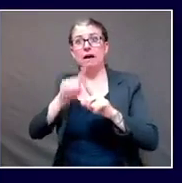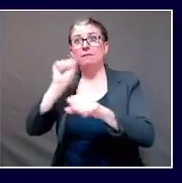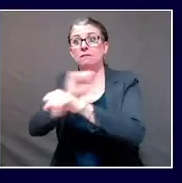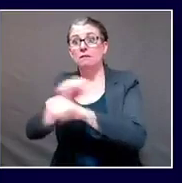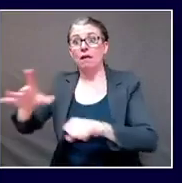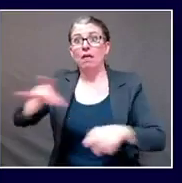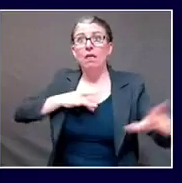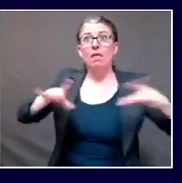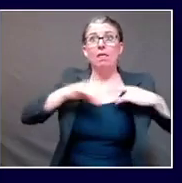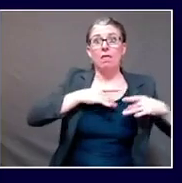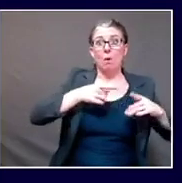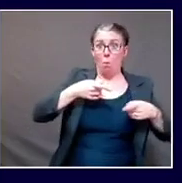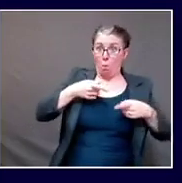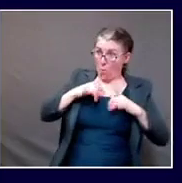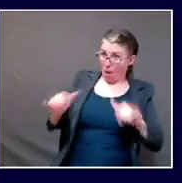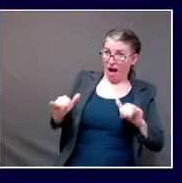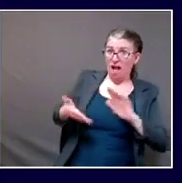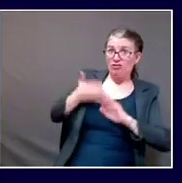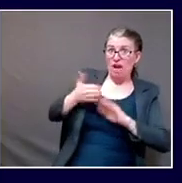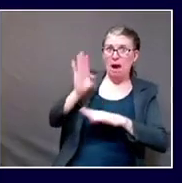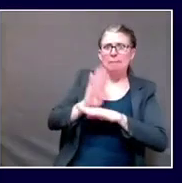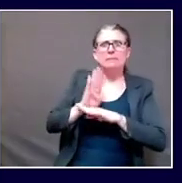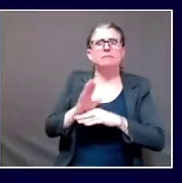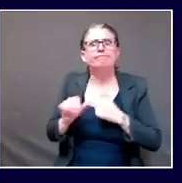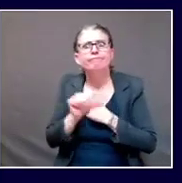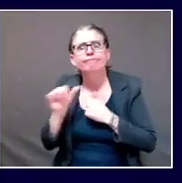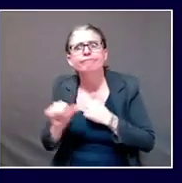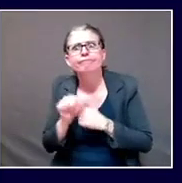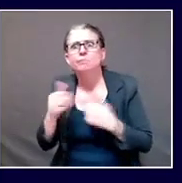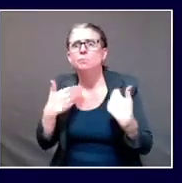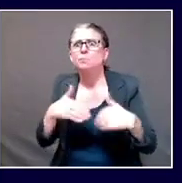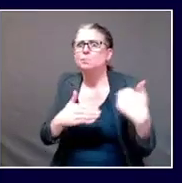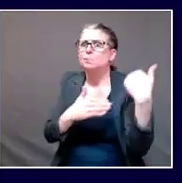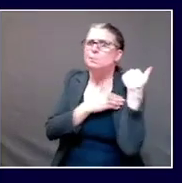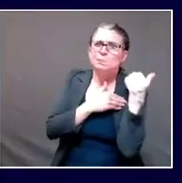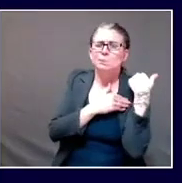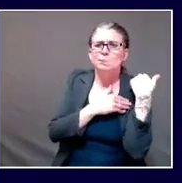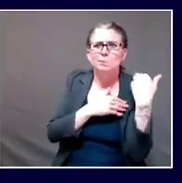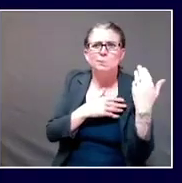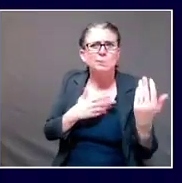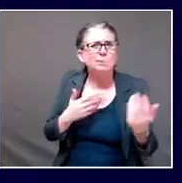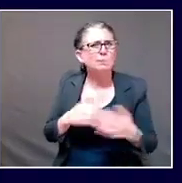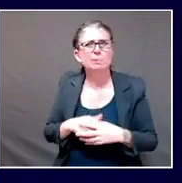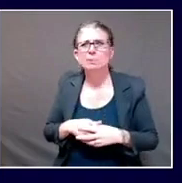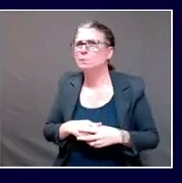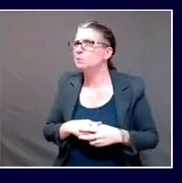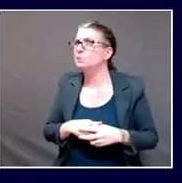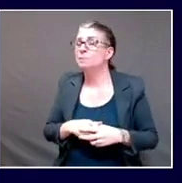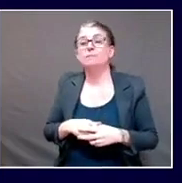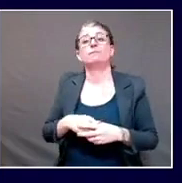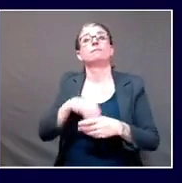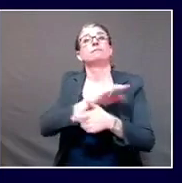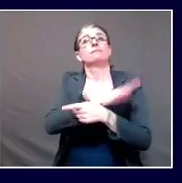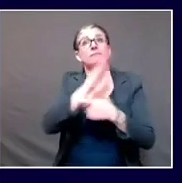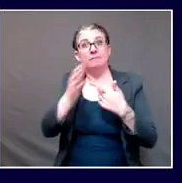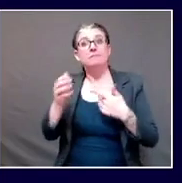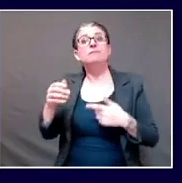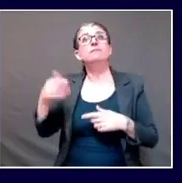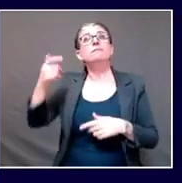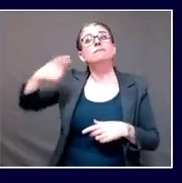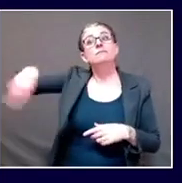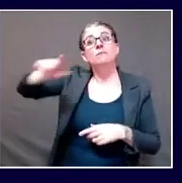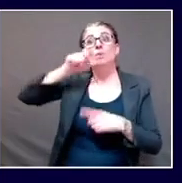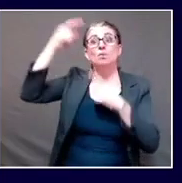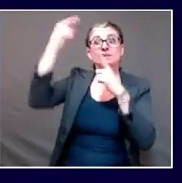announcement that you referred to, I'm happy, we're happy to reach out to those people and talk to them about what the rules are and